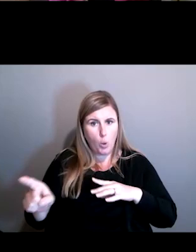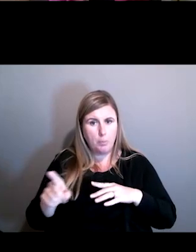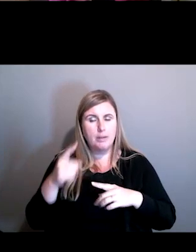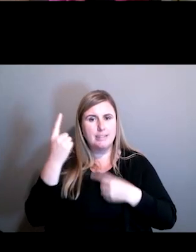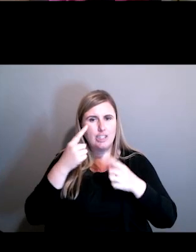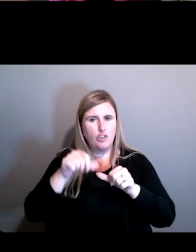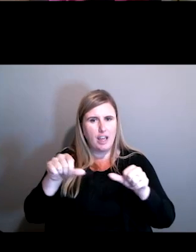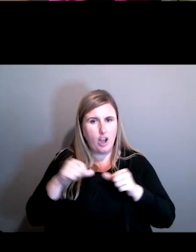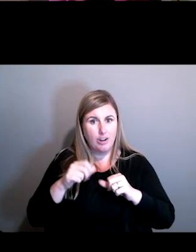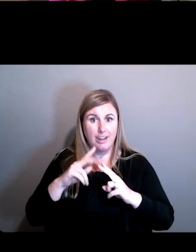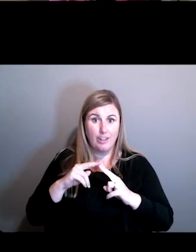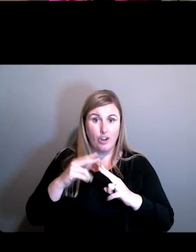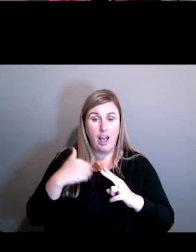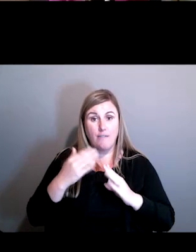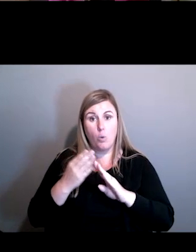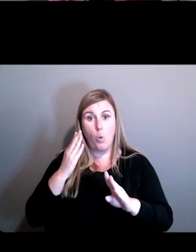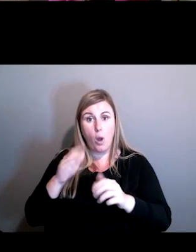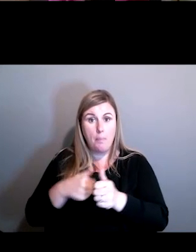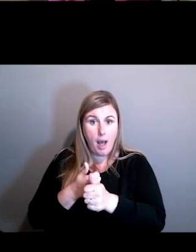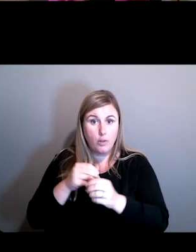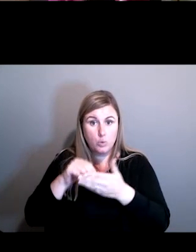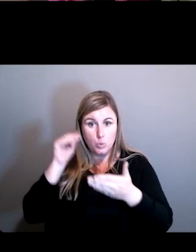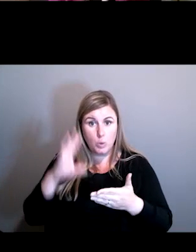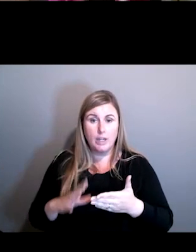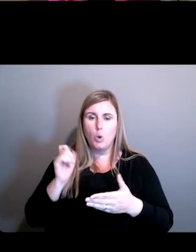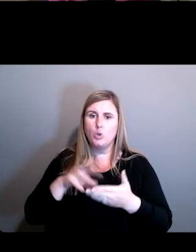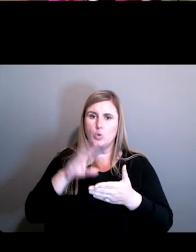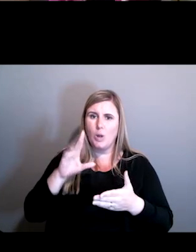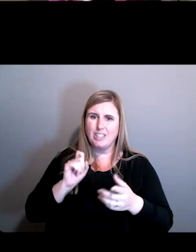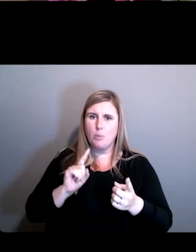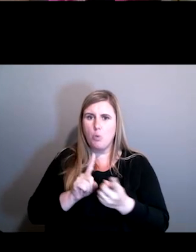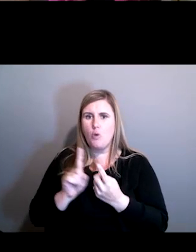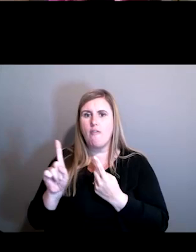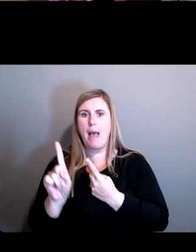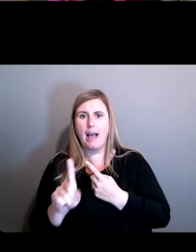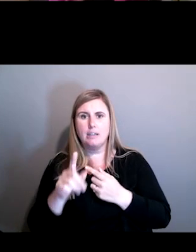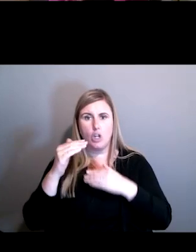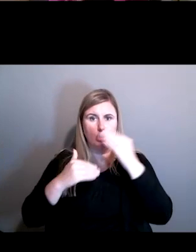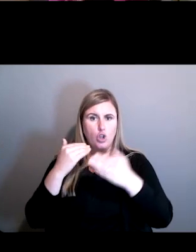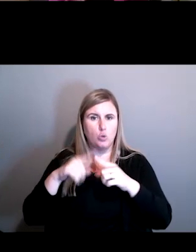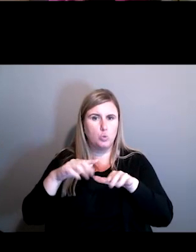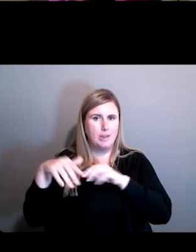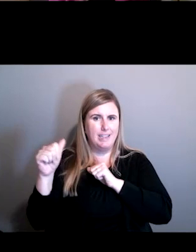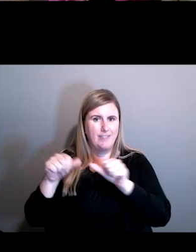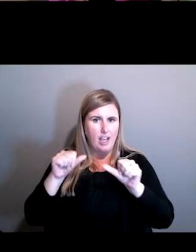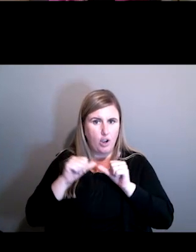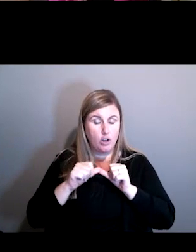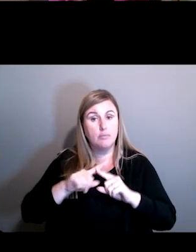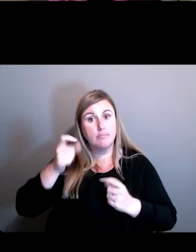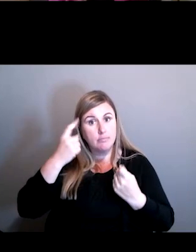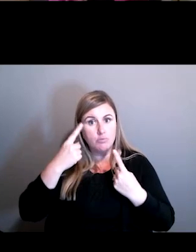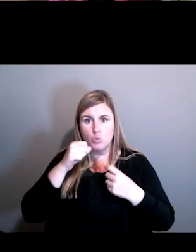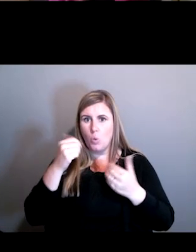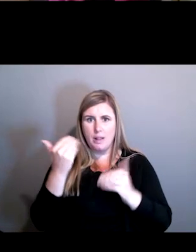surrounding area, either having a wall behind the student or the student has to move past other adults to leave their area. However, do